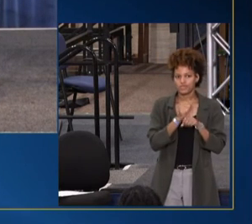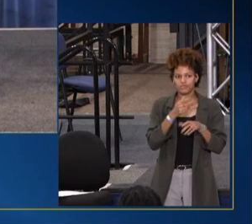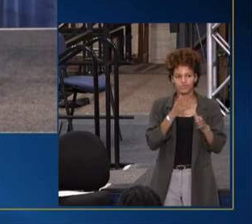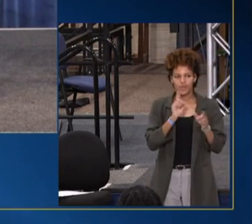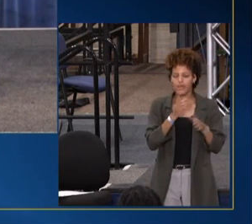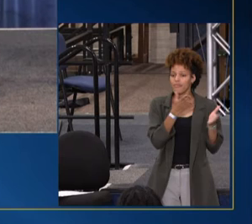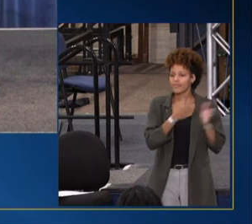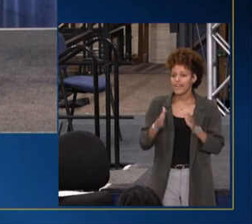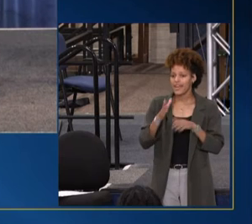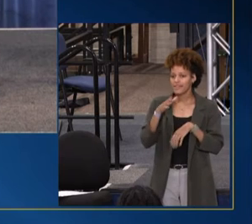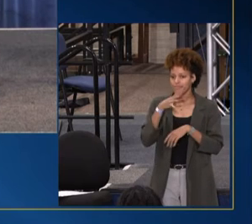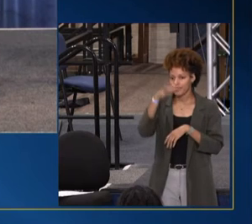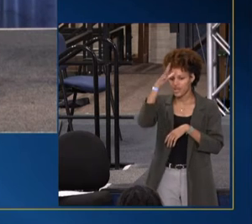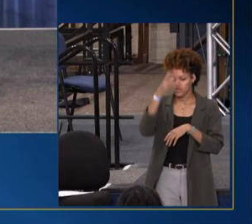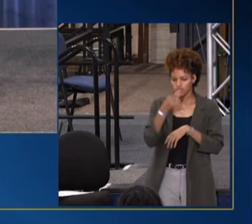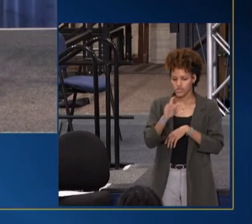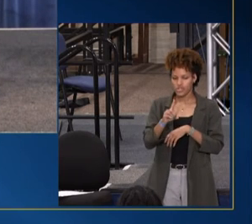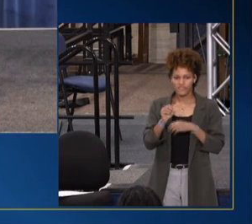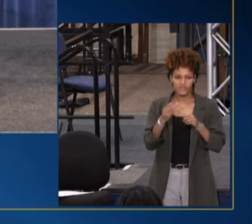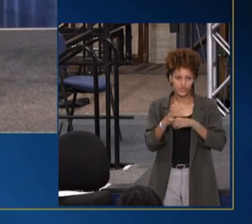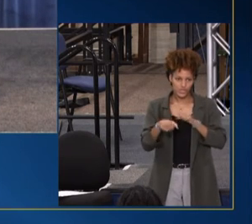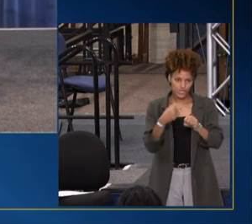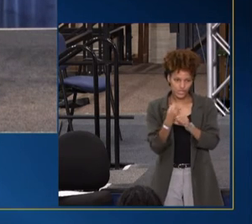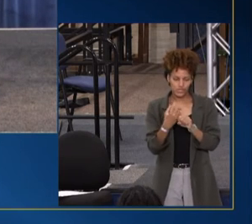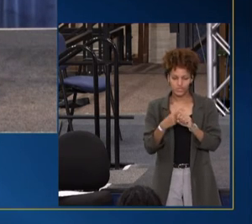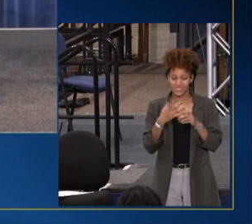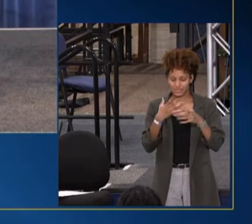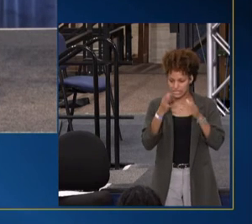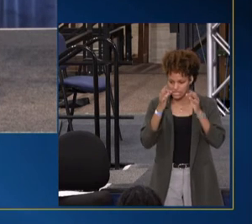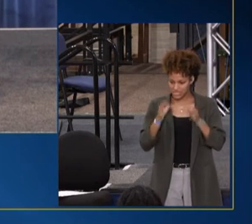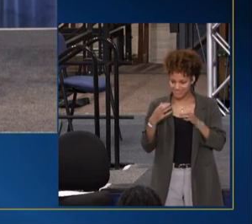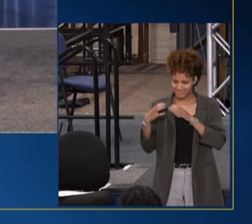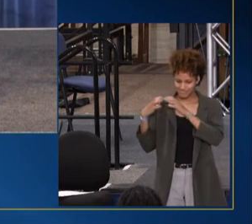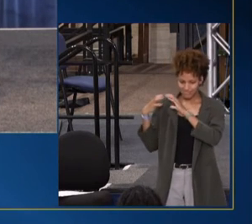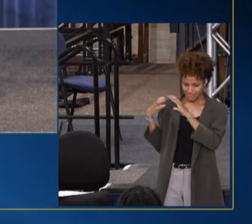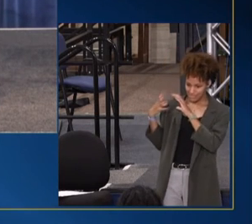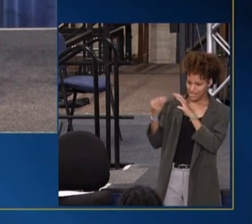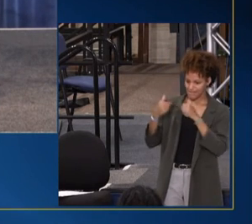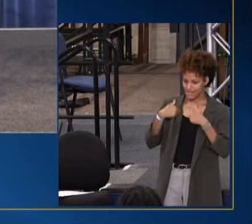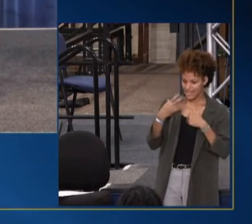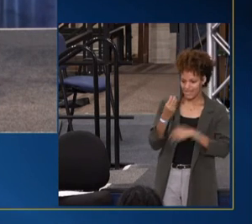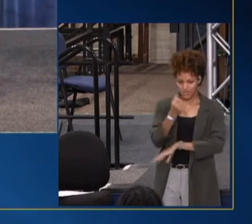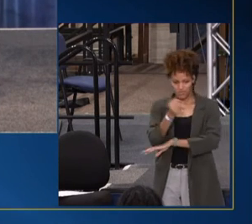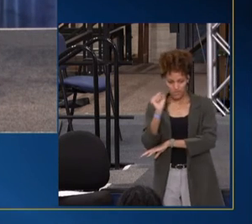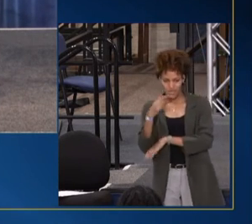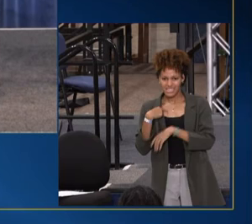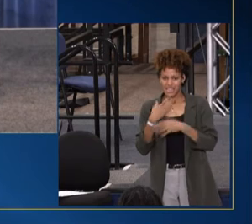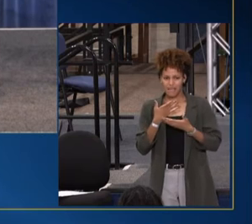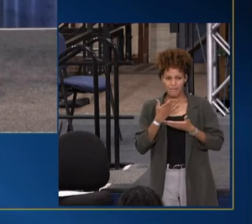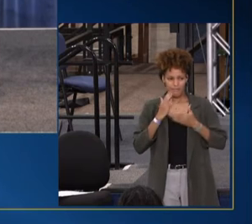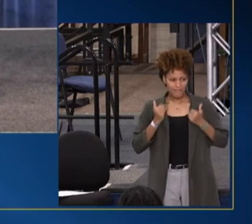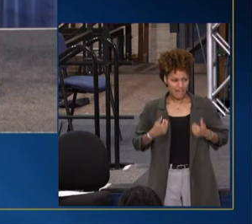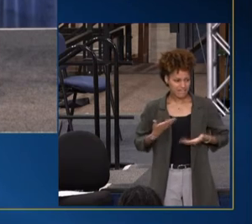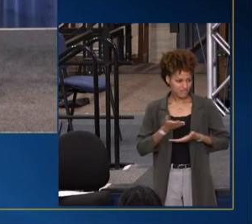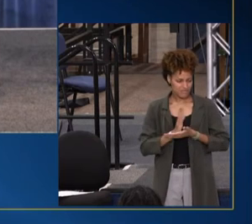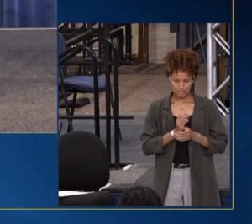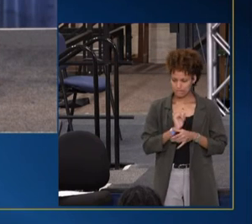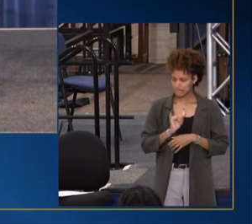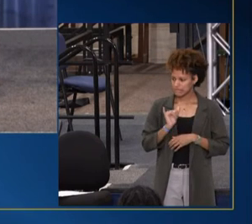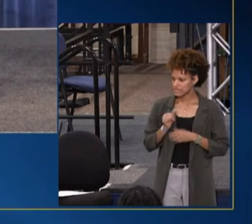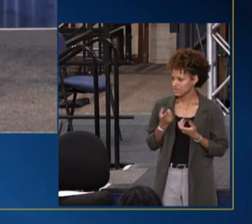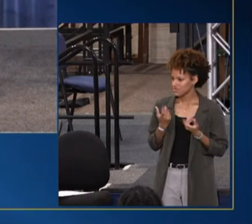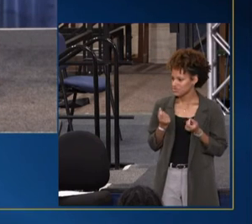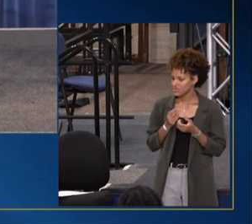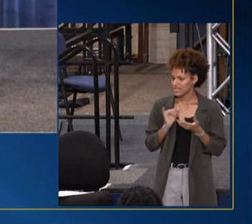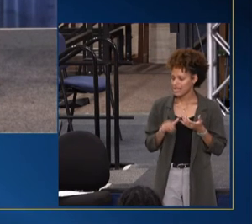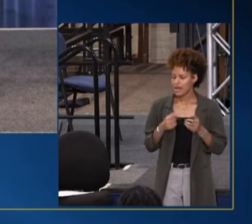Dobbs decision is so heavily weighing on me and on our movement and really on these ideas of bodily autonomy. And I think one of the things I still come